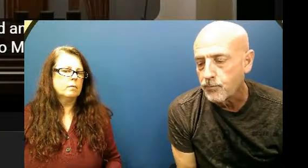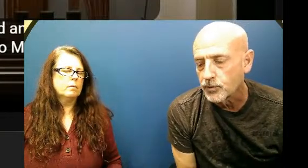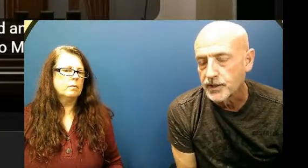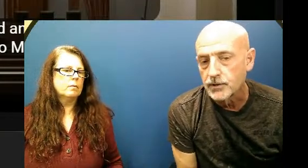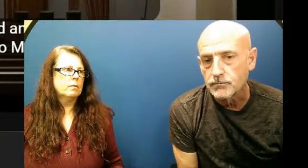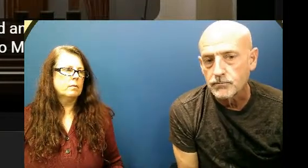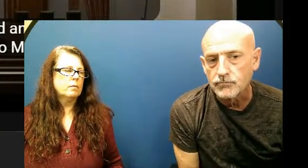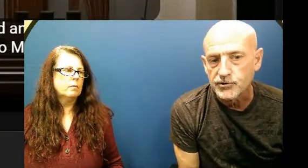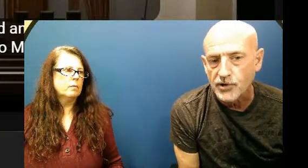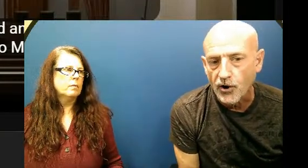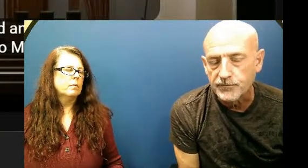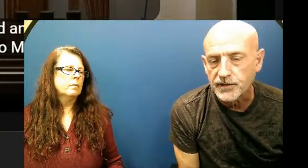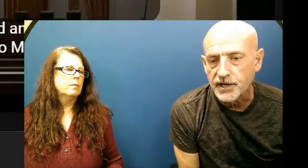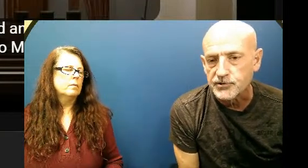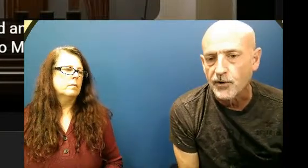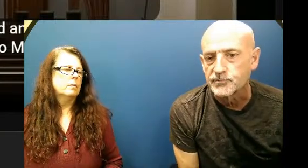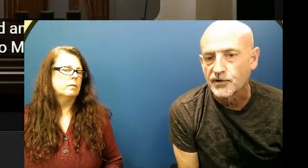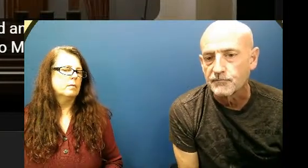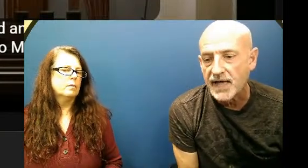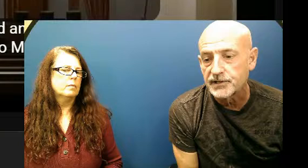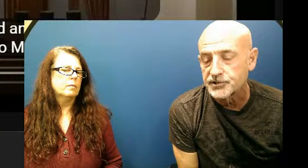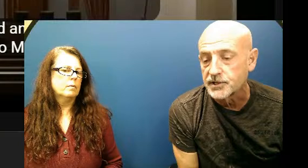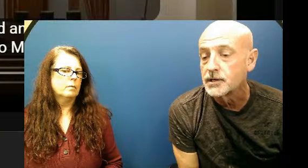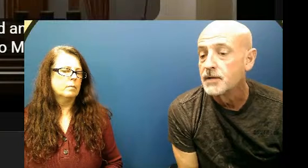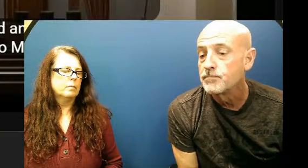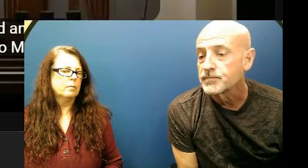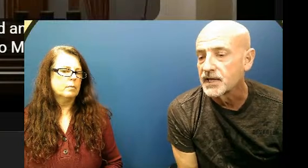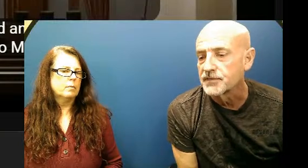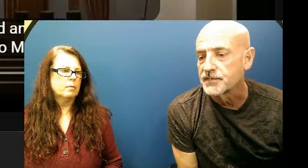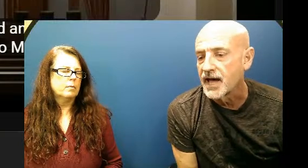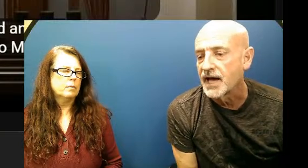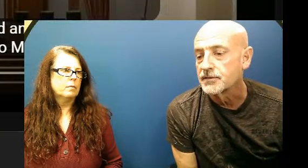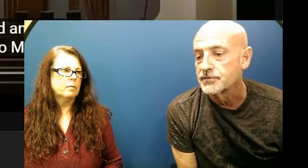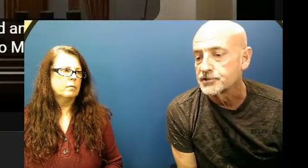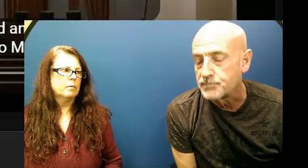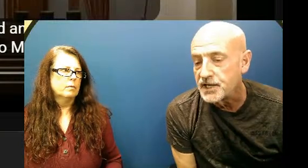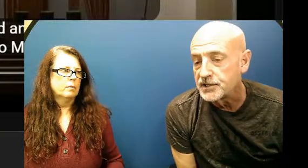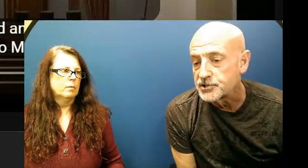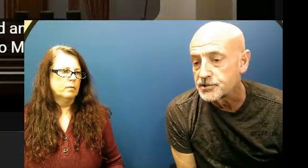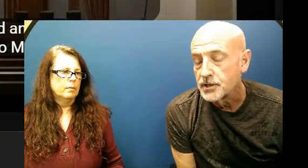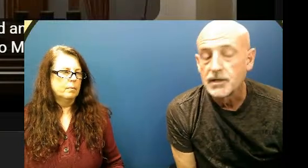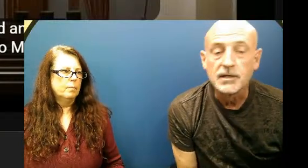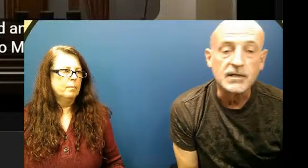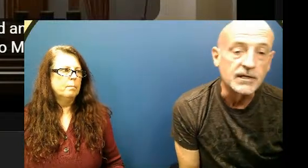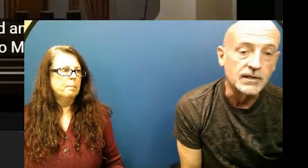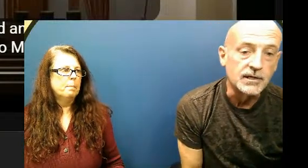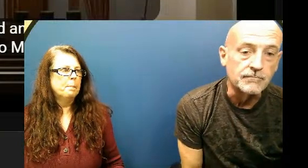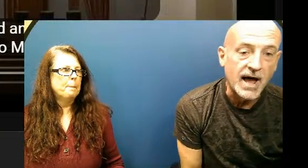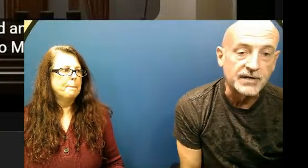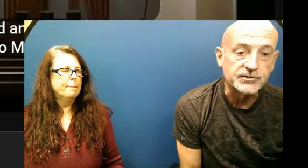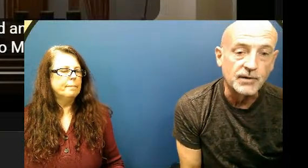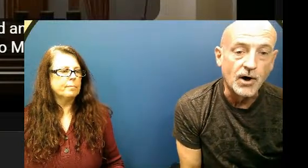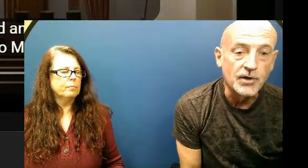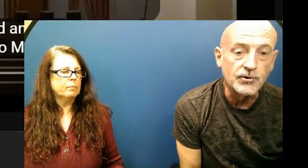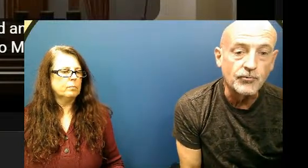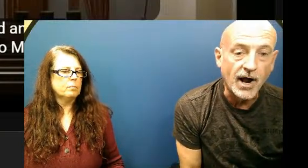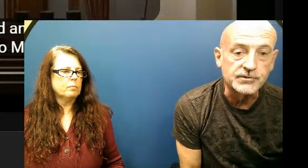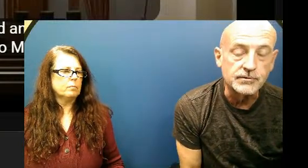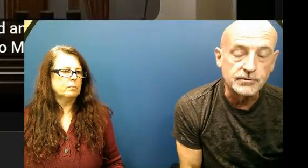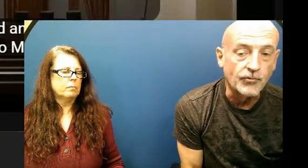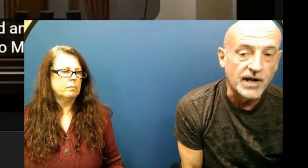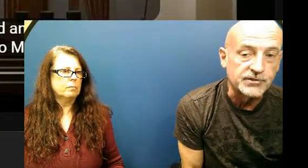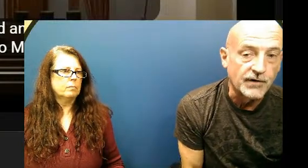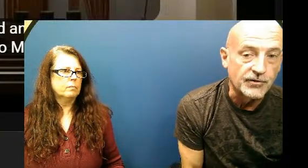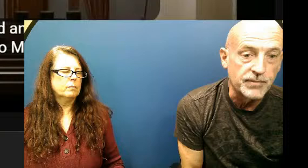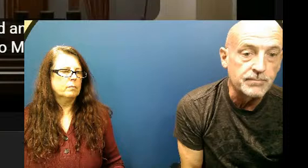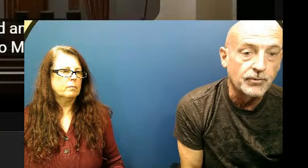more properly resolved in terms of balancing, in that the speech impacts some other rights,